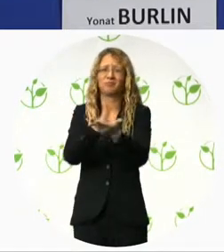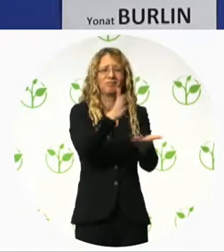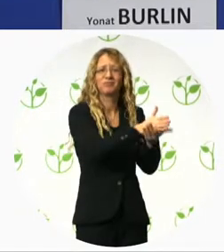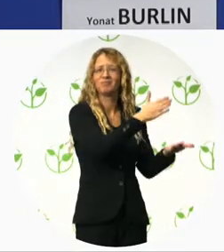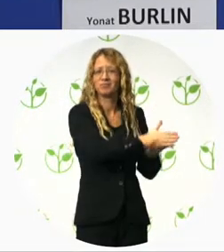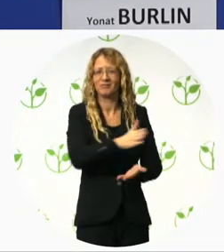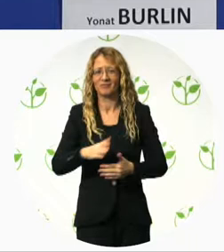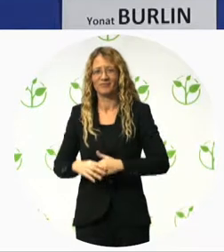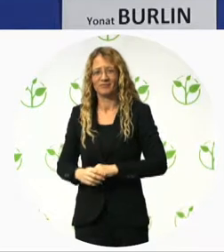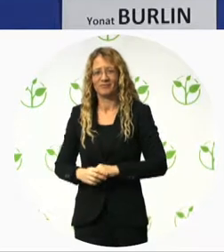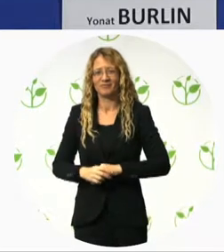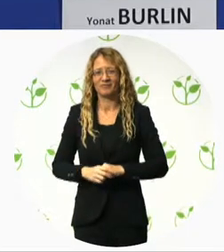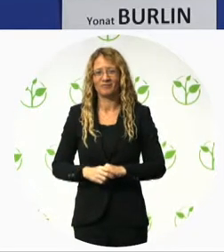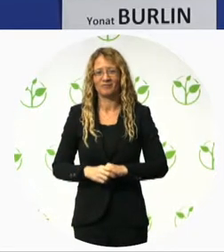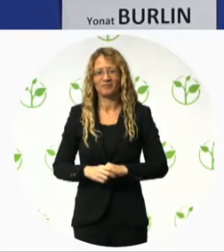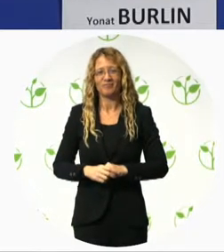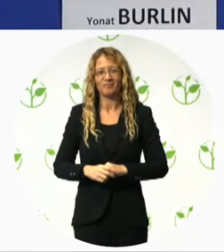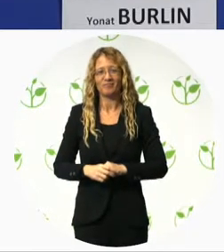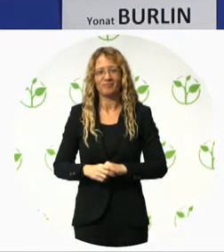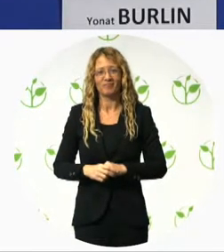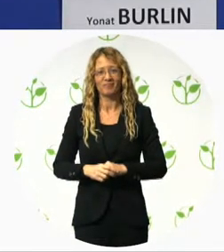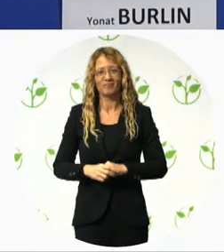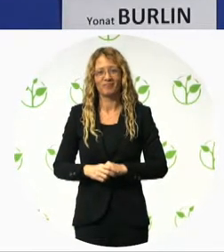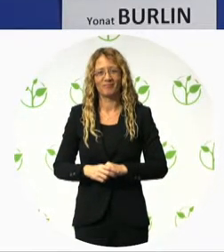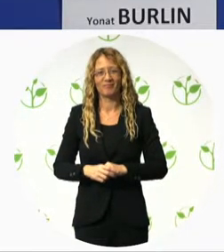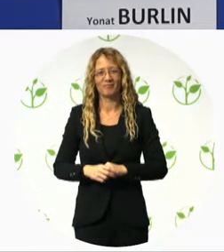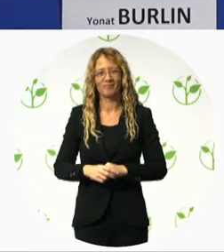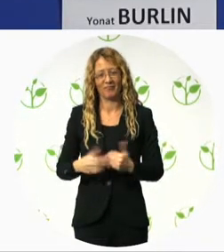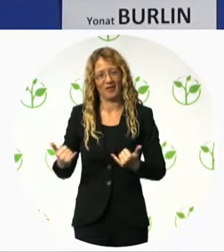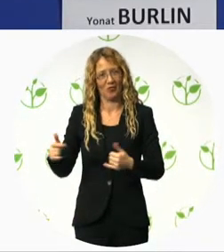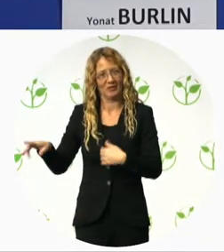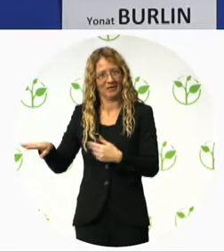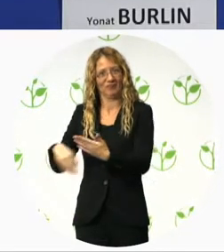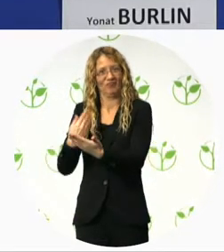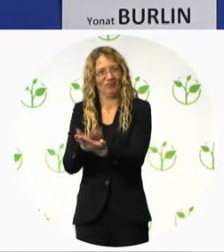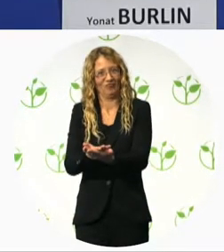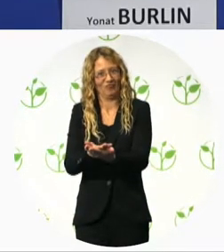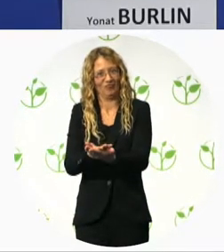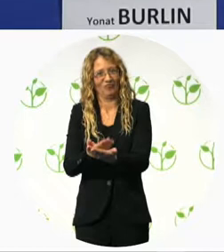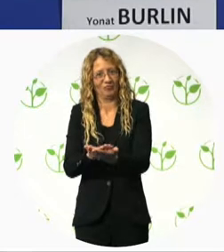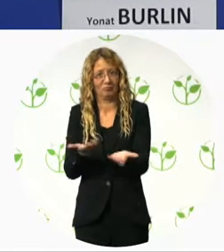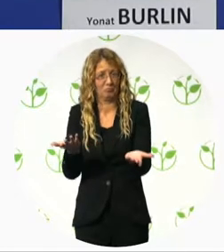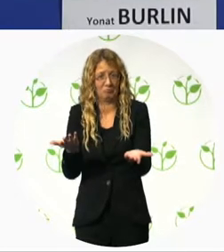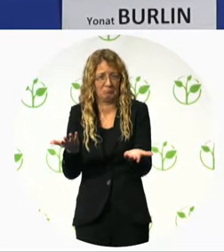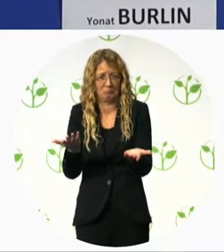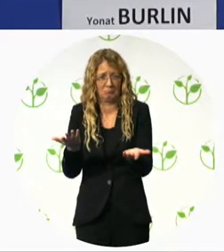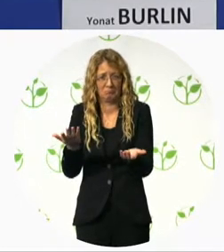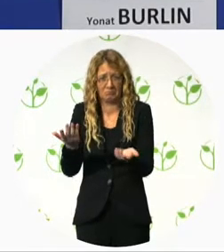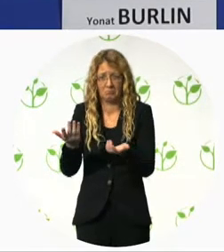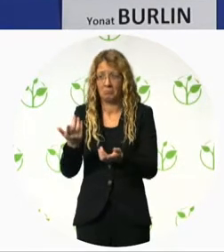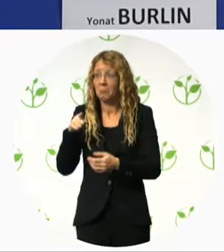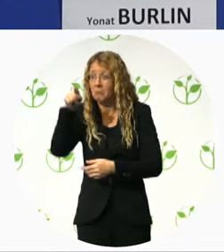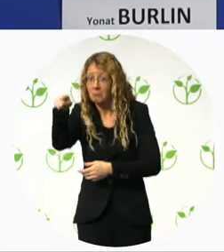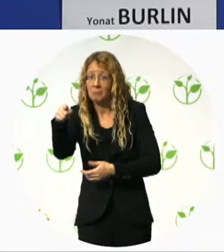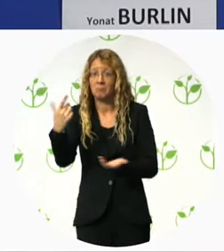and what it means to provide these services every single performance. The Broadway League, with all of its 60 on and off Broadway theaters in New York, is committed